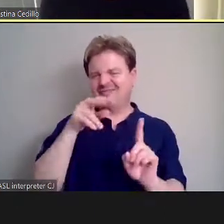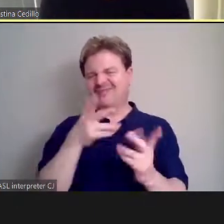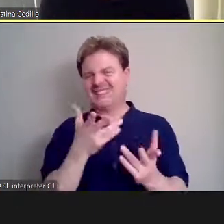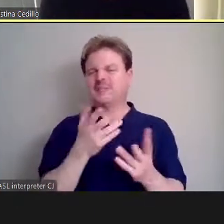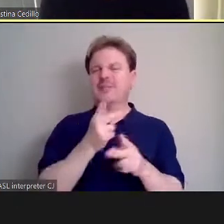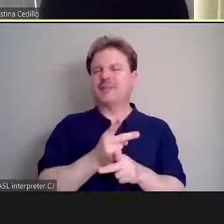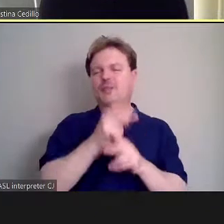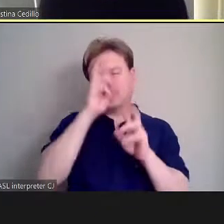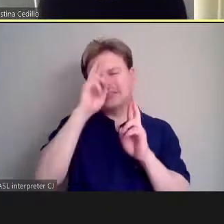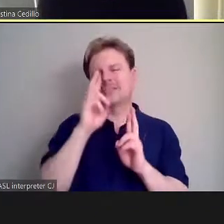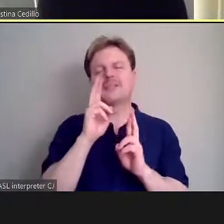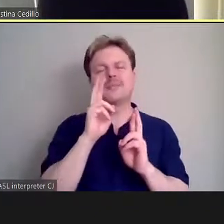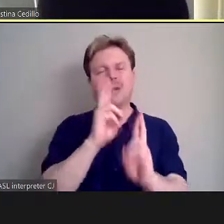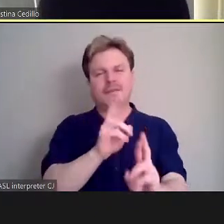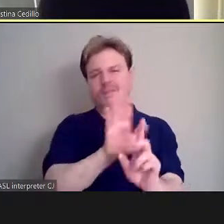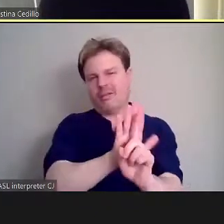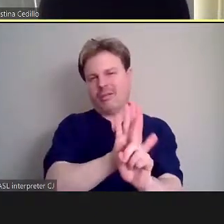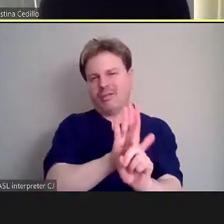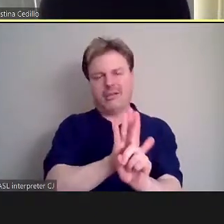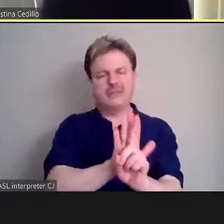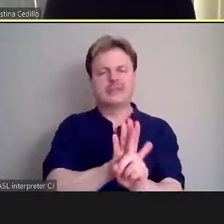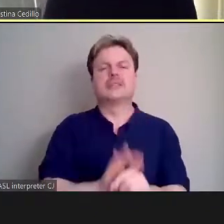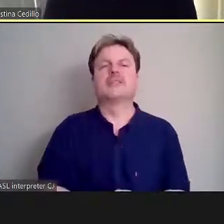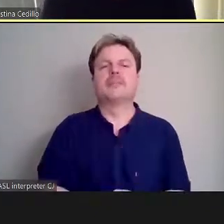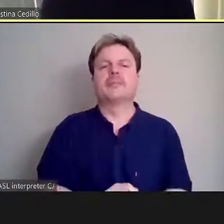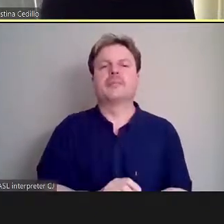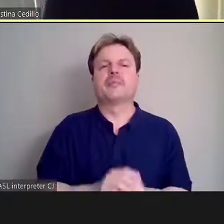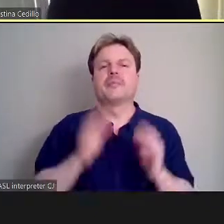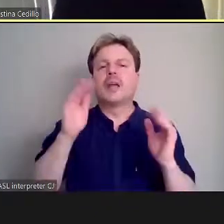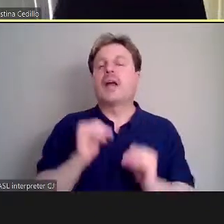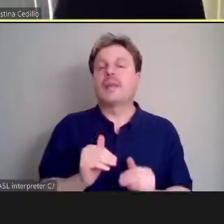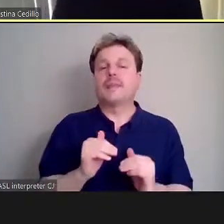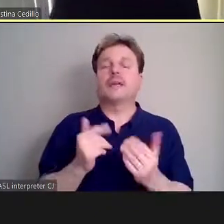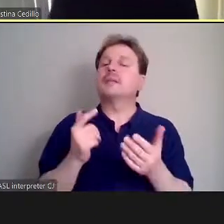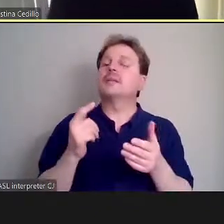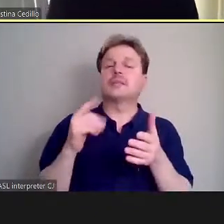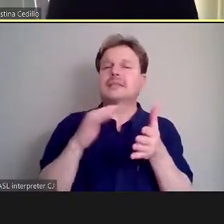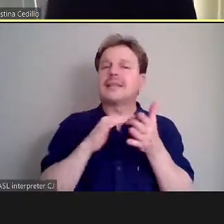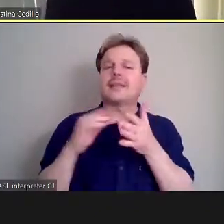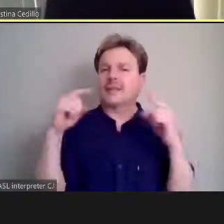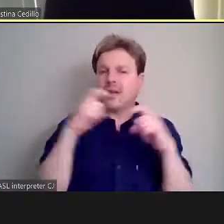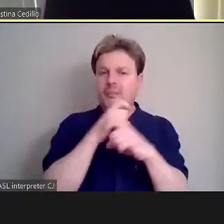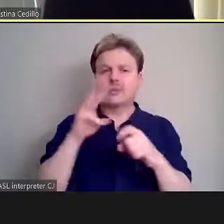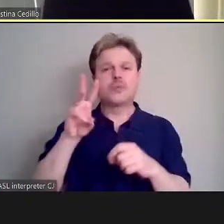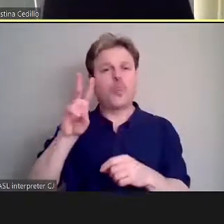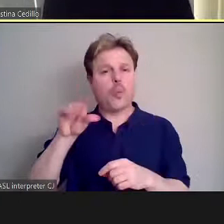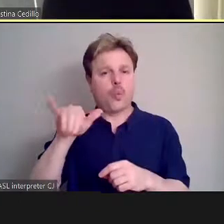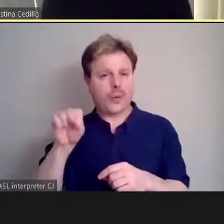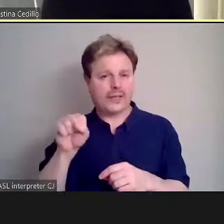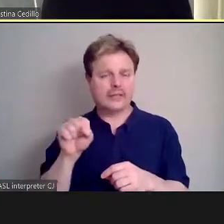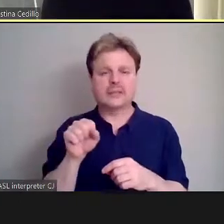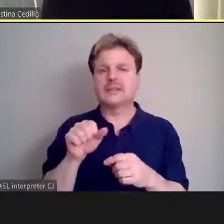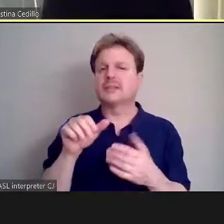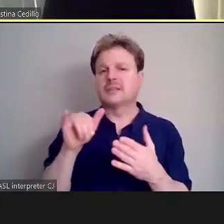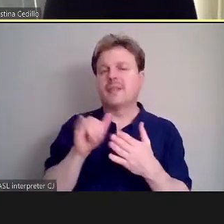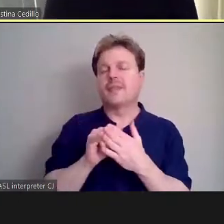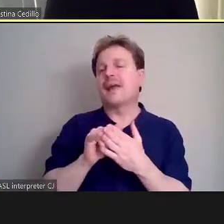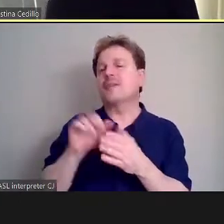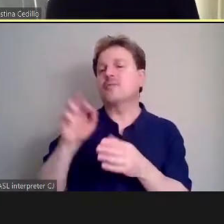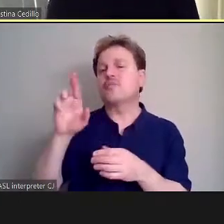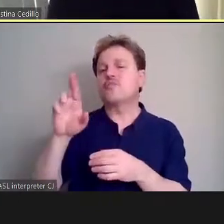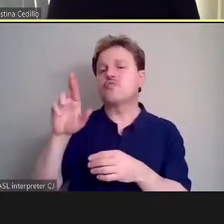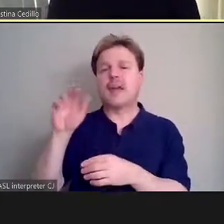respectful, right? And we have to study the complex ways that racism and ableism exist